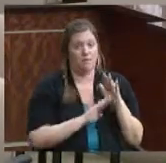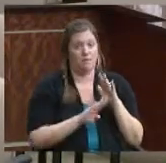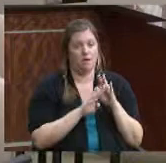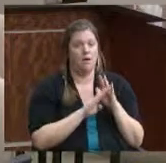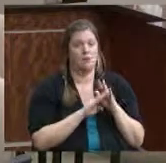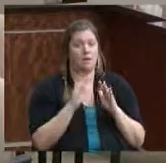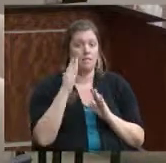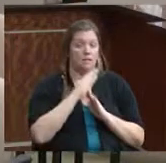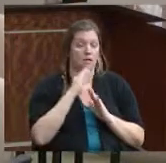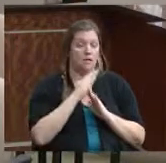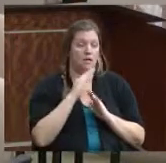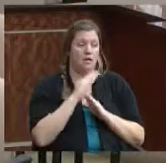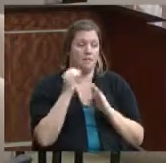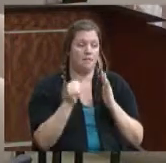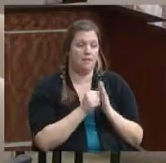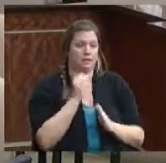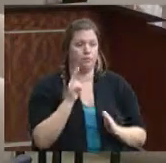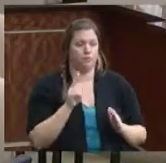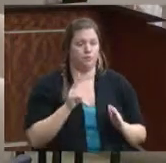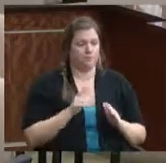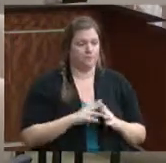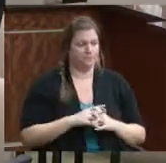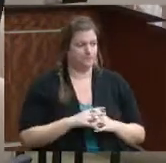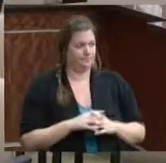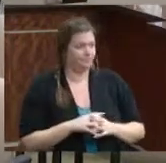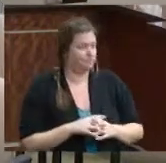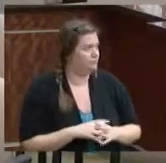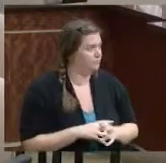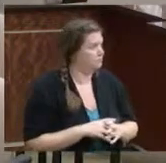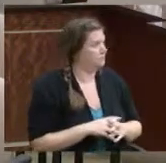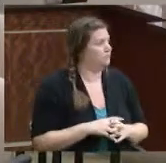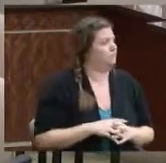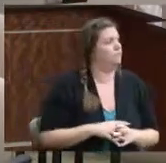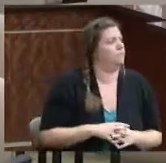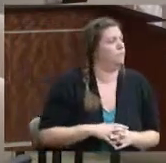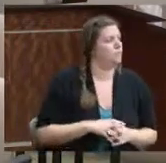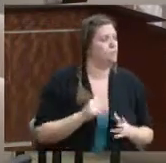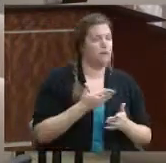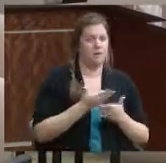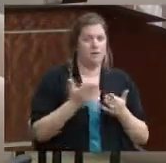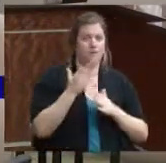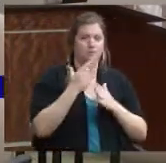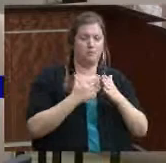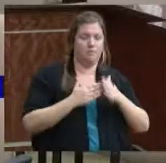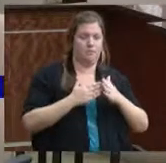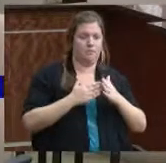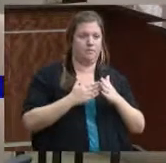and the top of page two, there's a section in the new